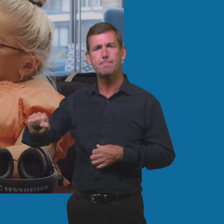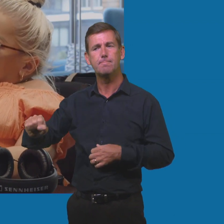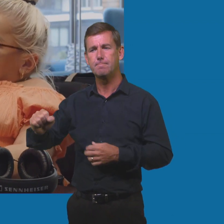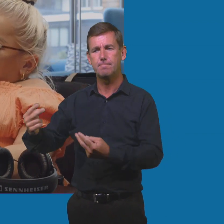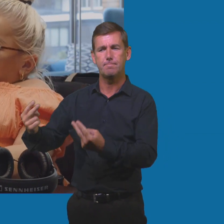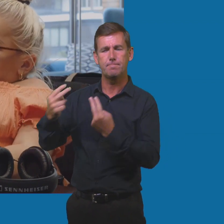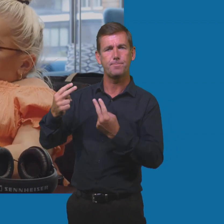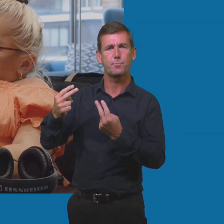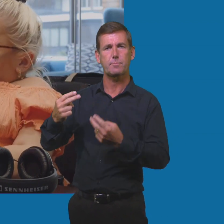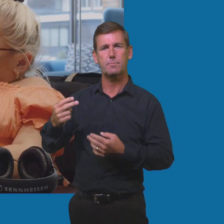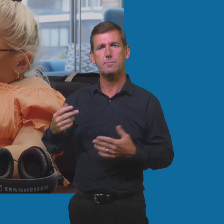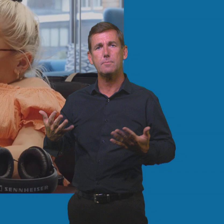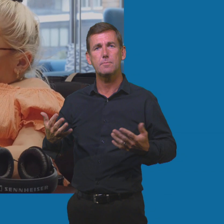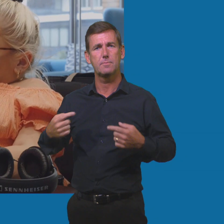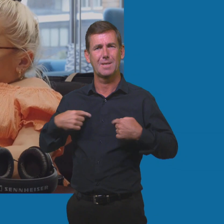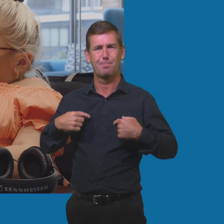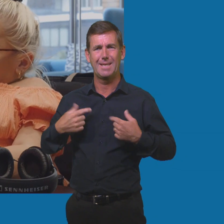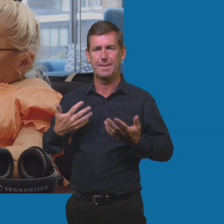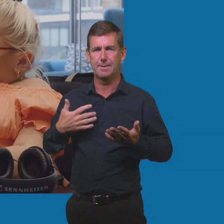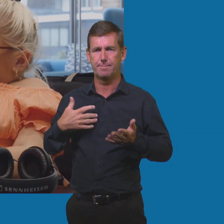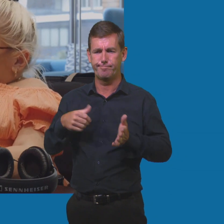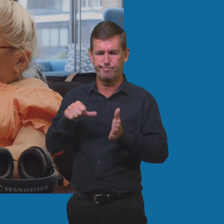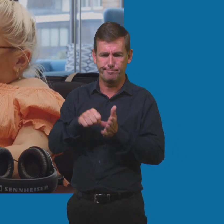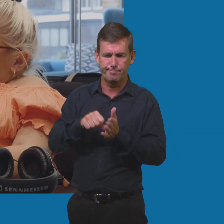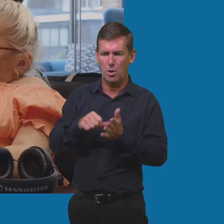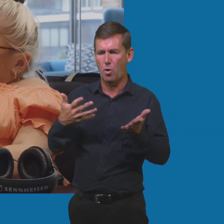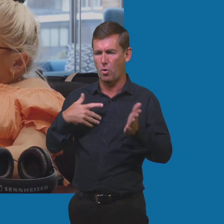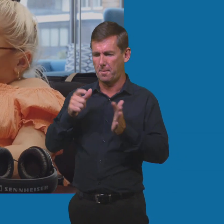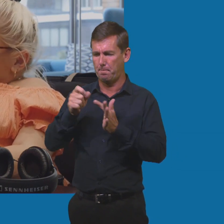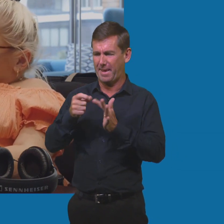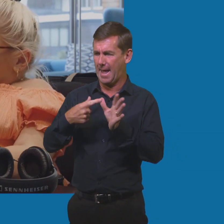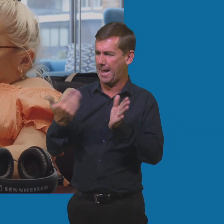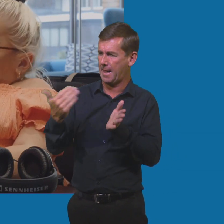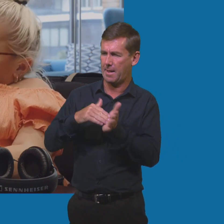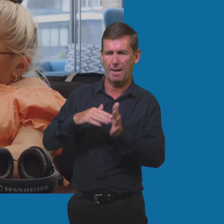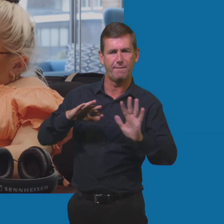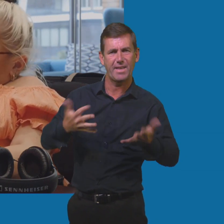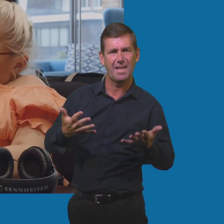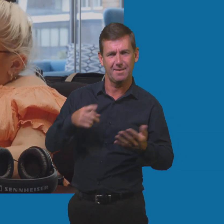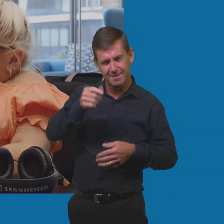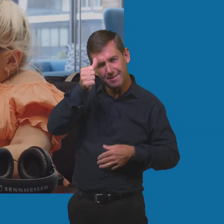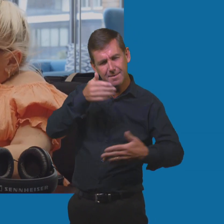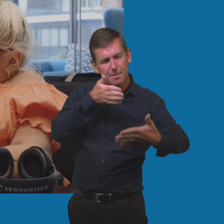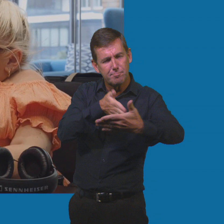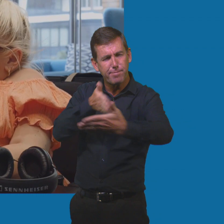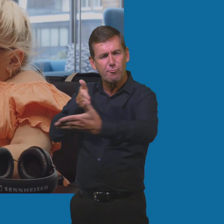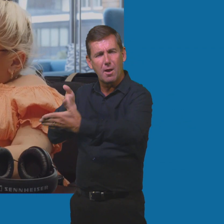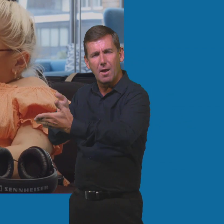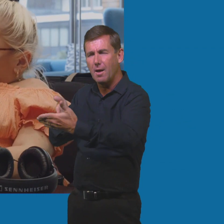that I'm having difficulty or my PA hasn't turned up or any of the barriers that we can